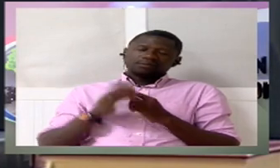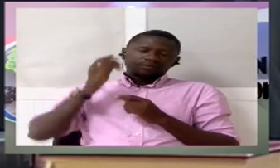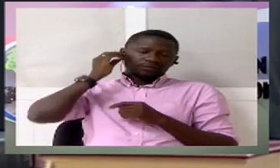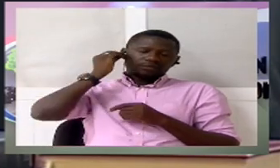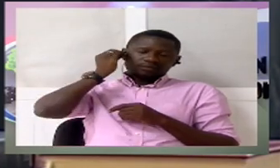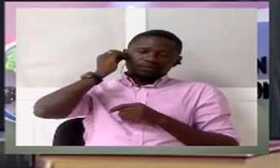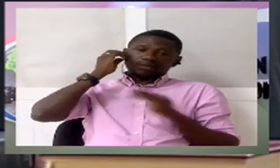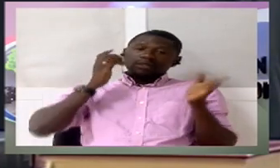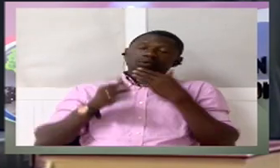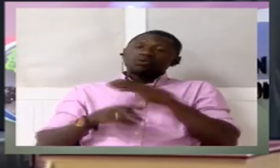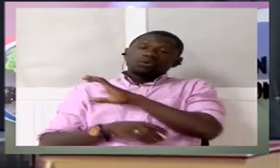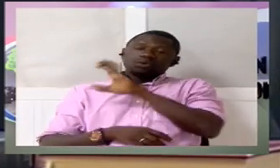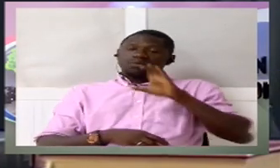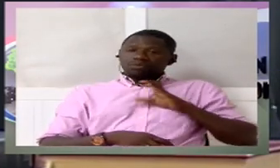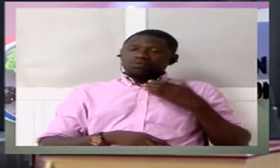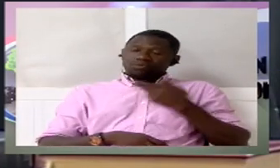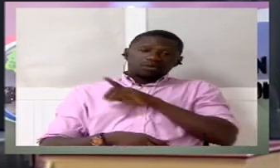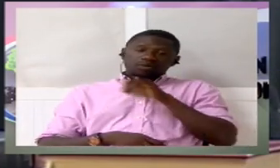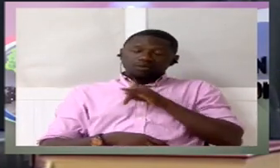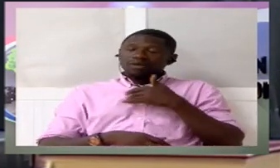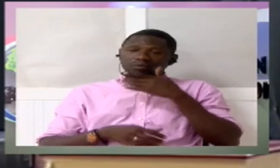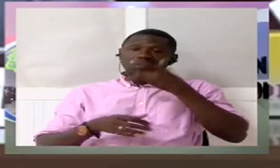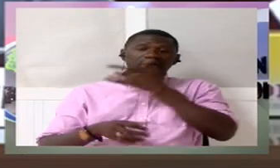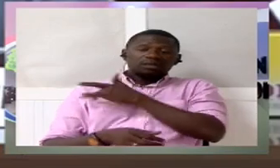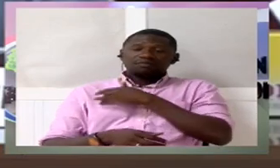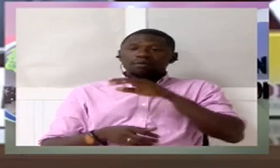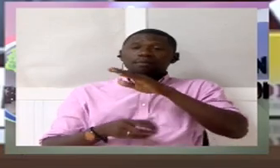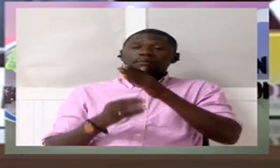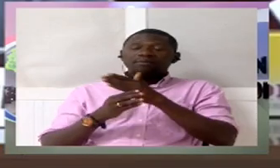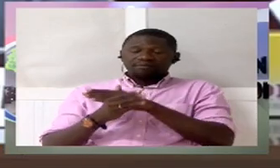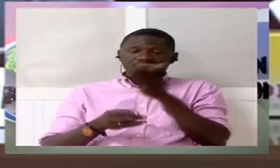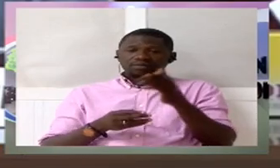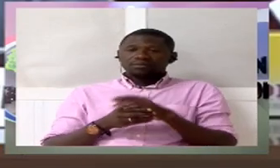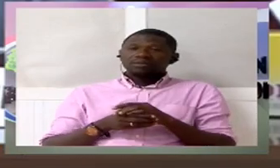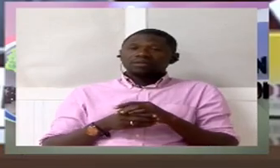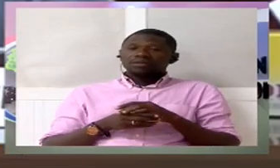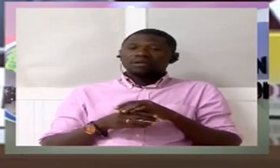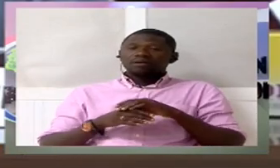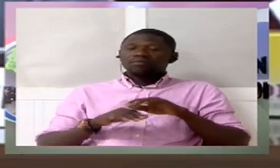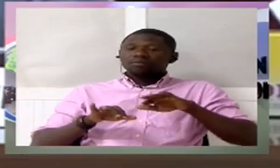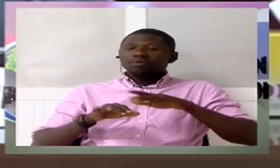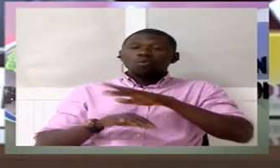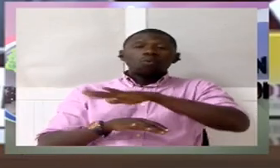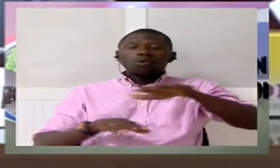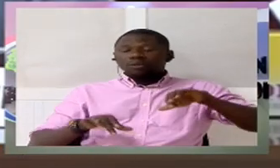They went to the compound which we lived before. There was a pool.